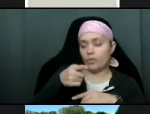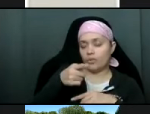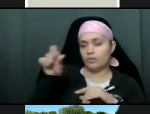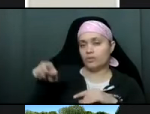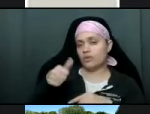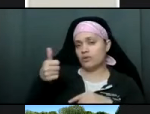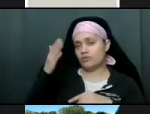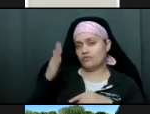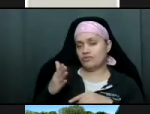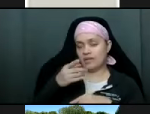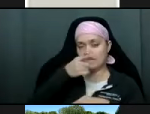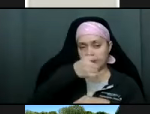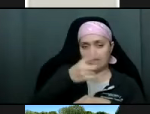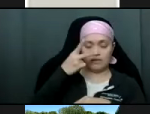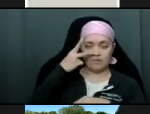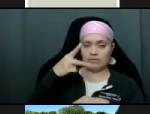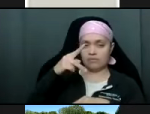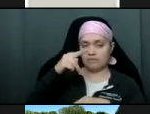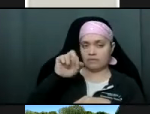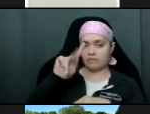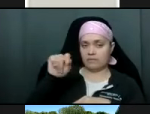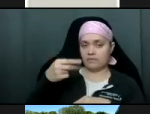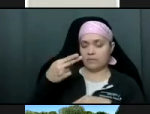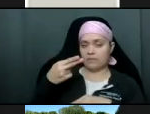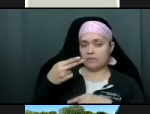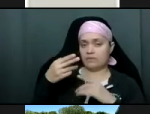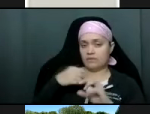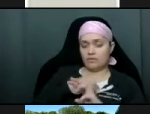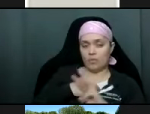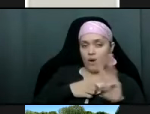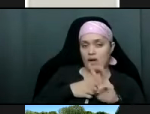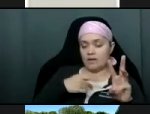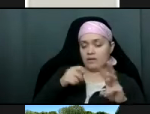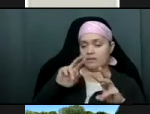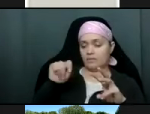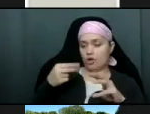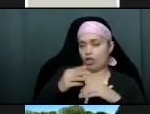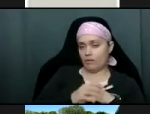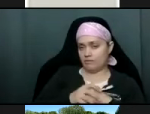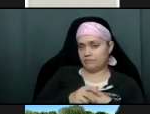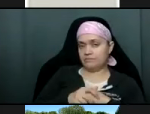other side, and there we find the big city of the West Coast, Perth.